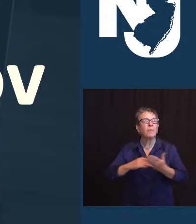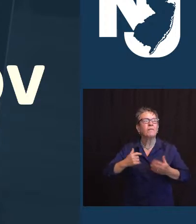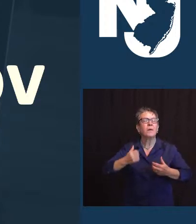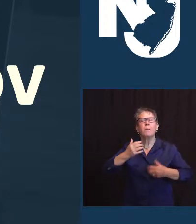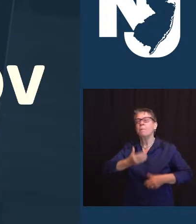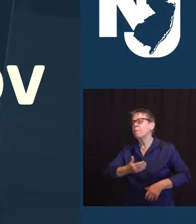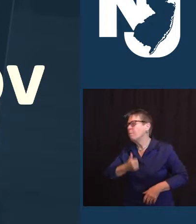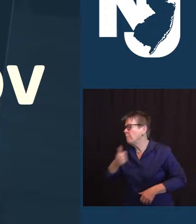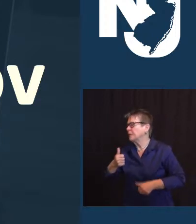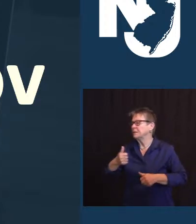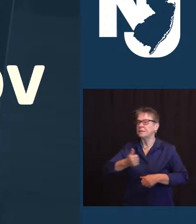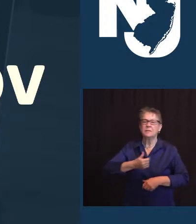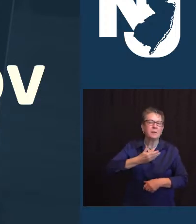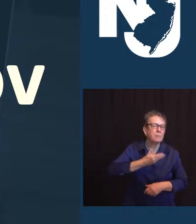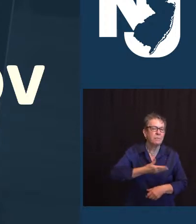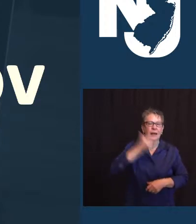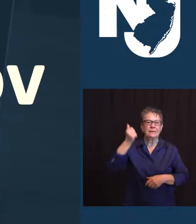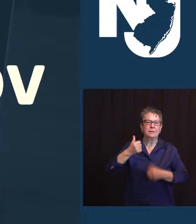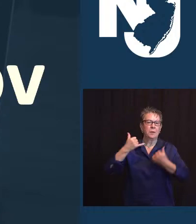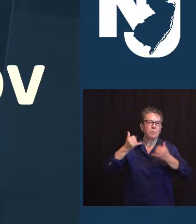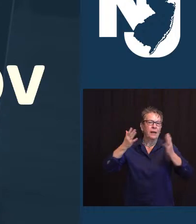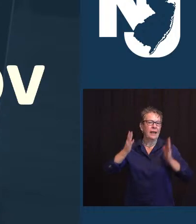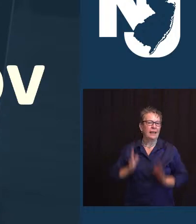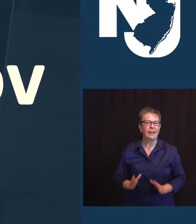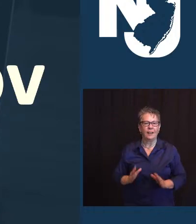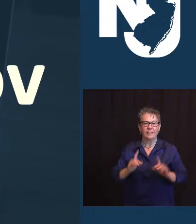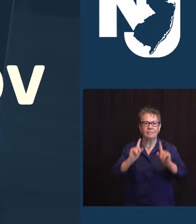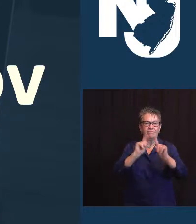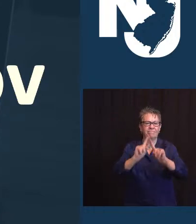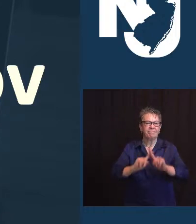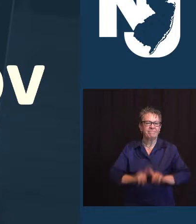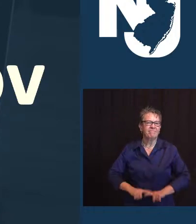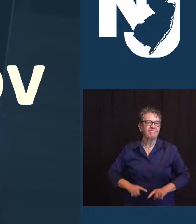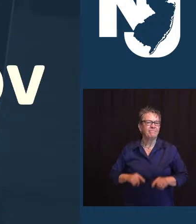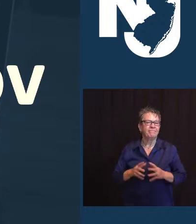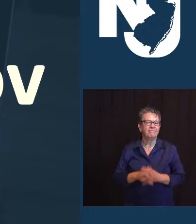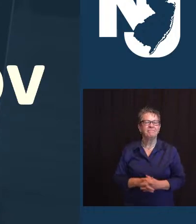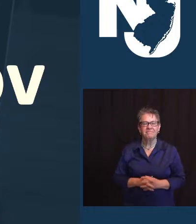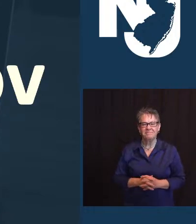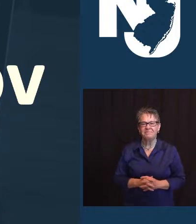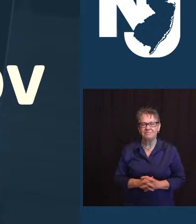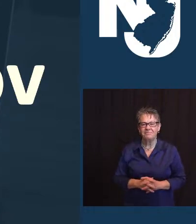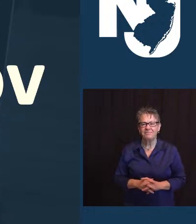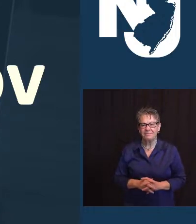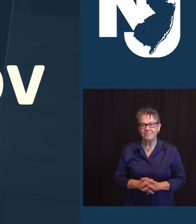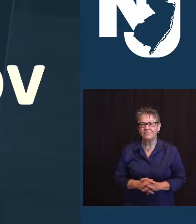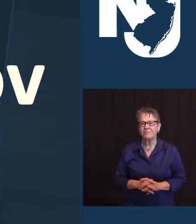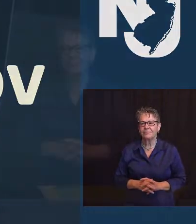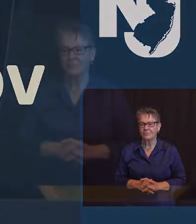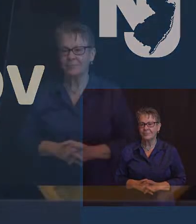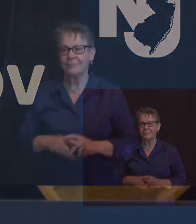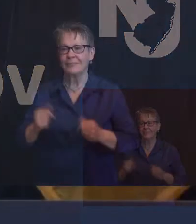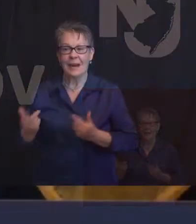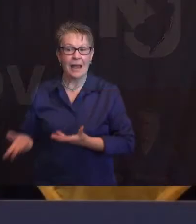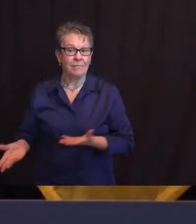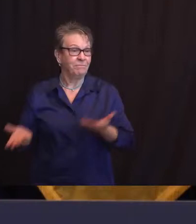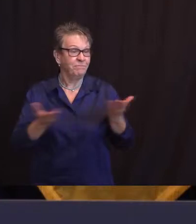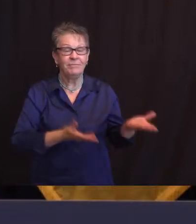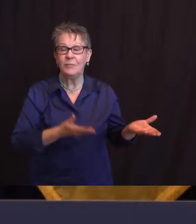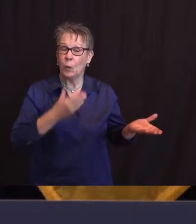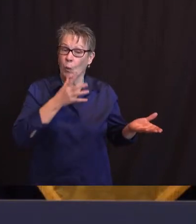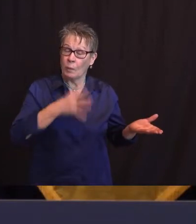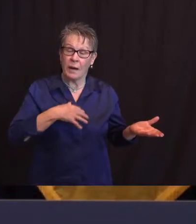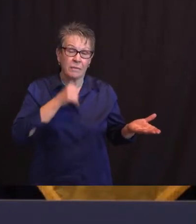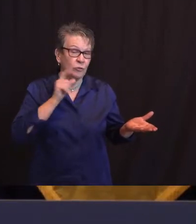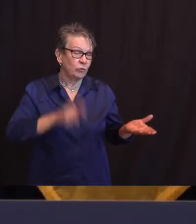each and every one of them. We'll update you on the Rutgers women here in a few minutes. With that, please help me welcome the woman who needs no introduction, the